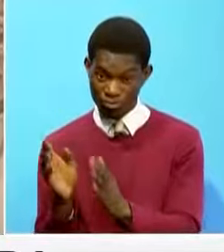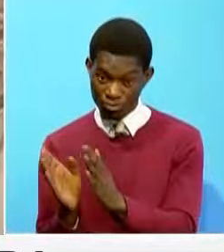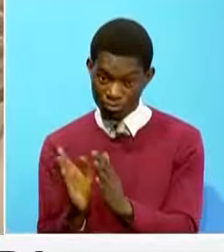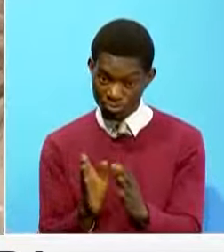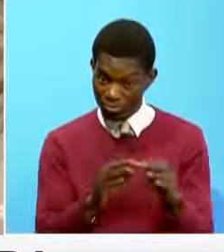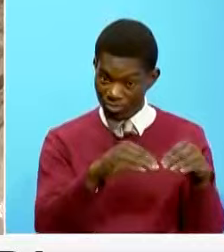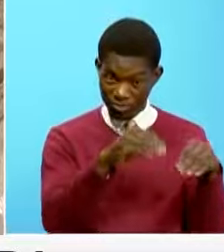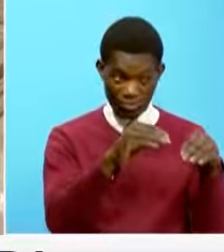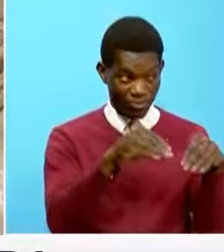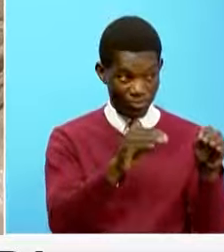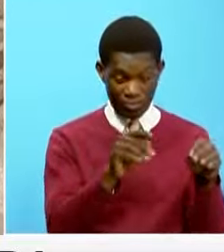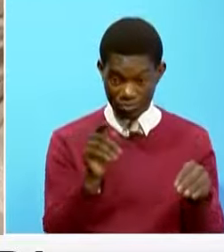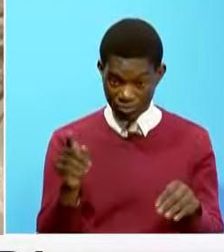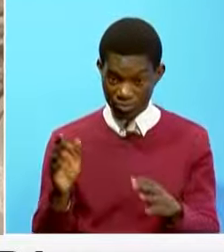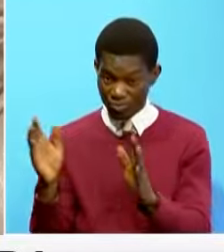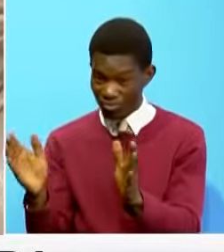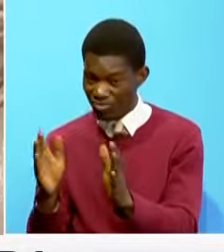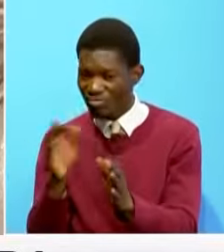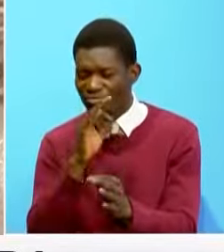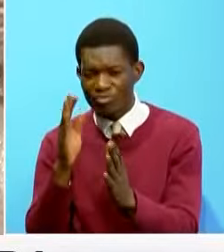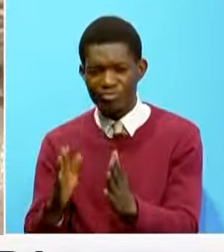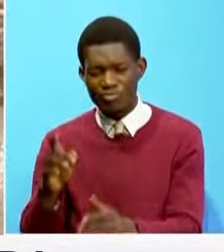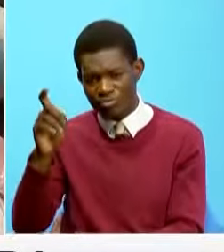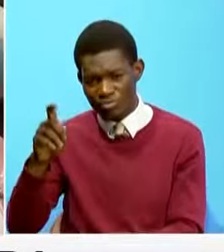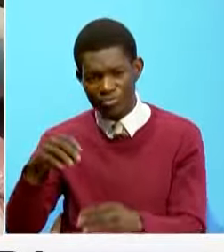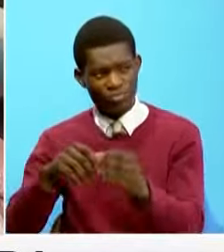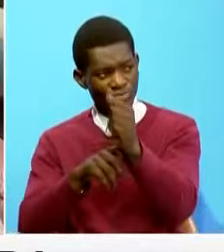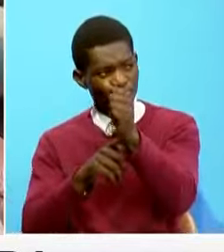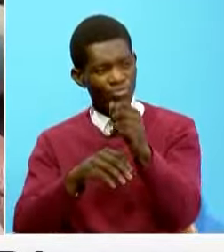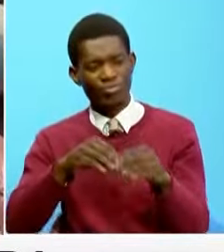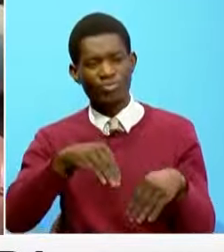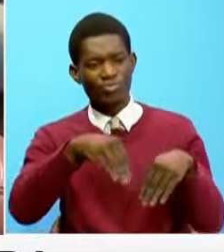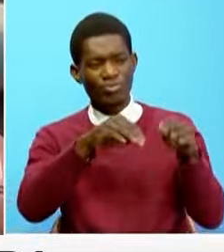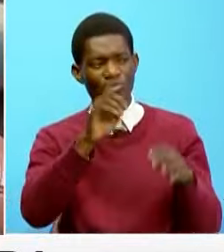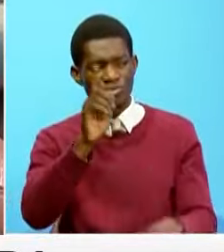sales encouraged other farmers to sell their maize to FRA.